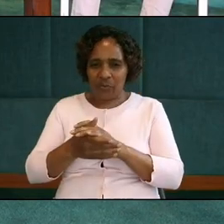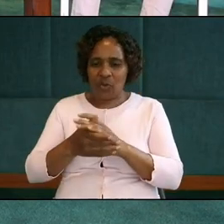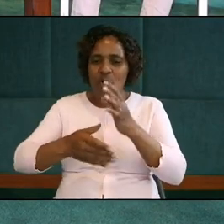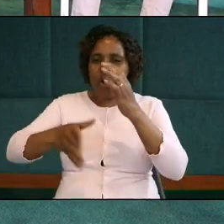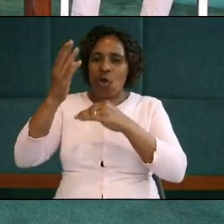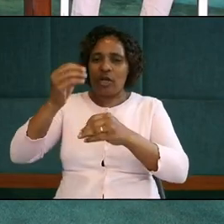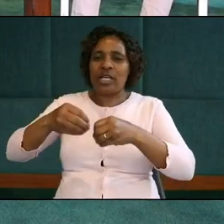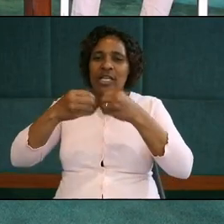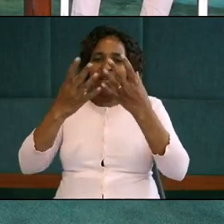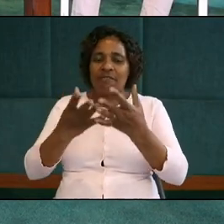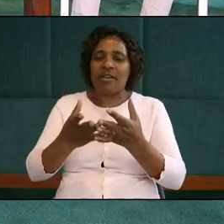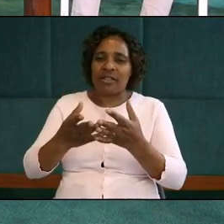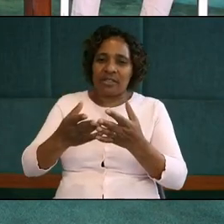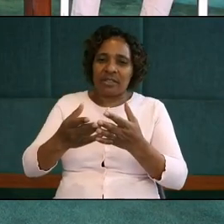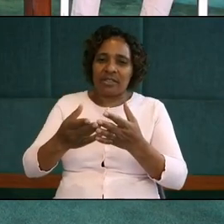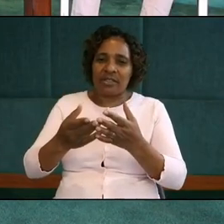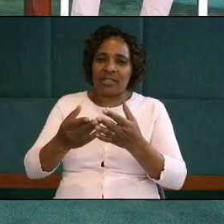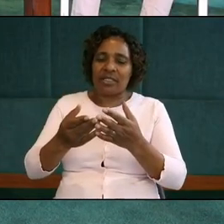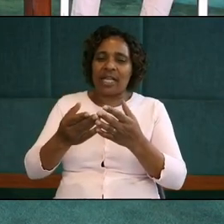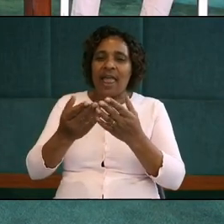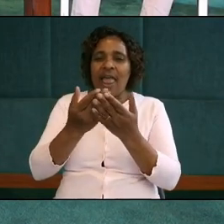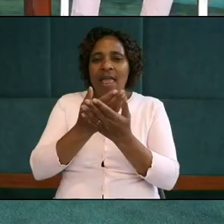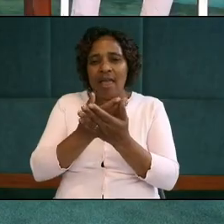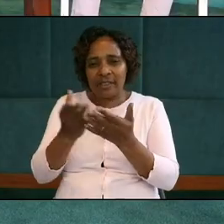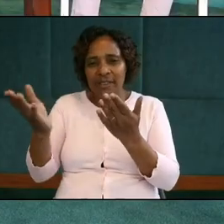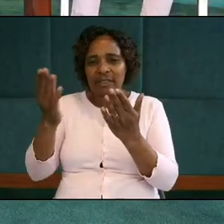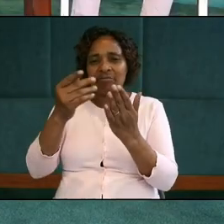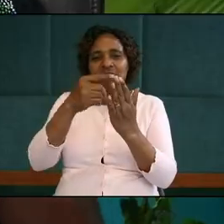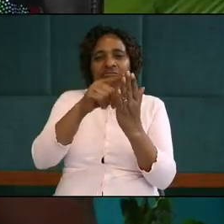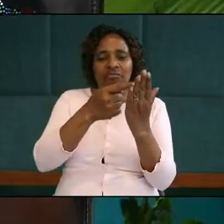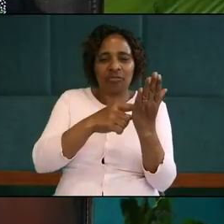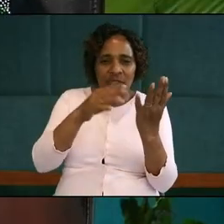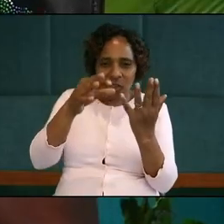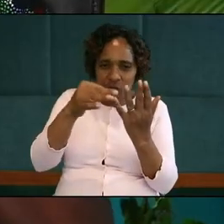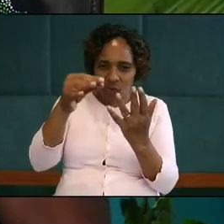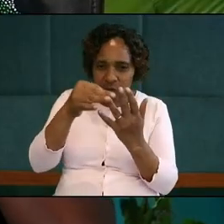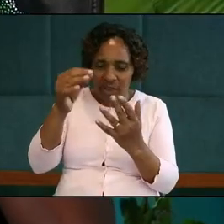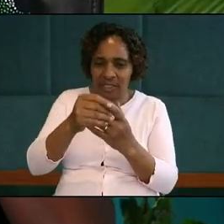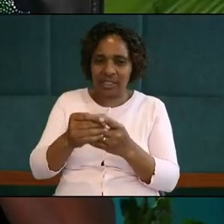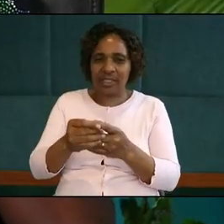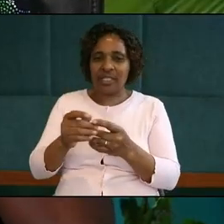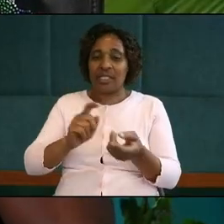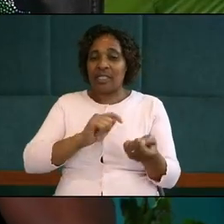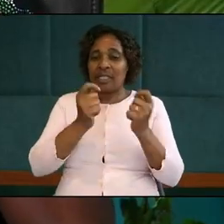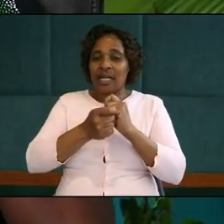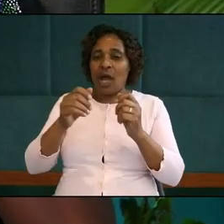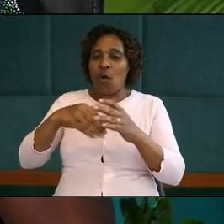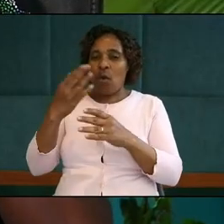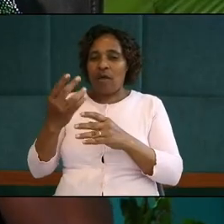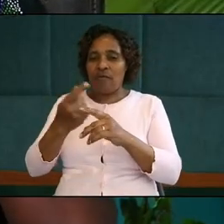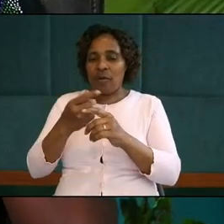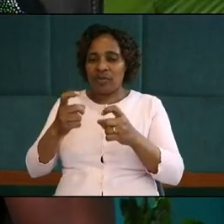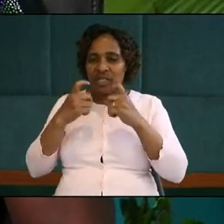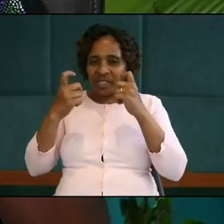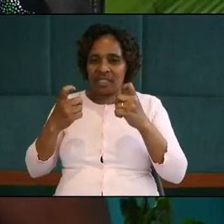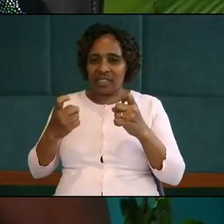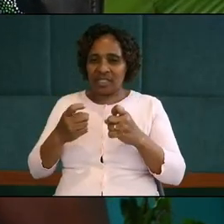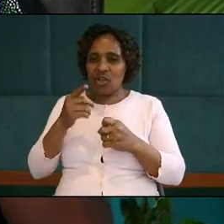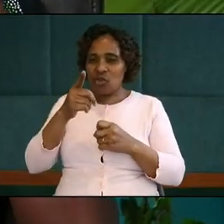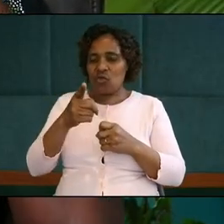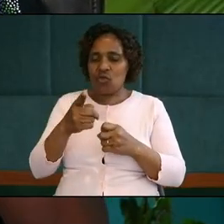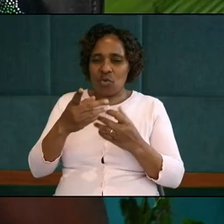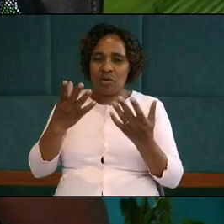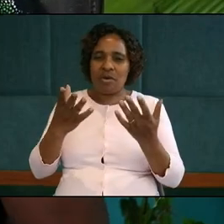bar. He offers a requirement. He's like, mm-hmm. you need to repent, you need to turn away from your sins. Mm-hmm. In short, he's just saying, you know, you